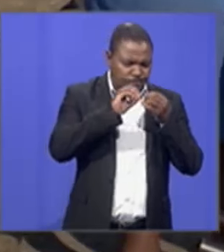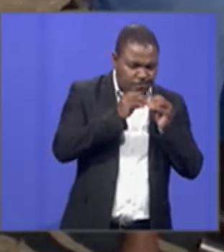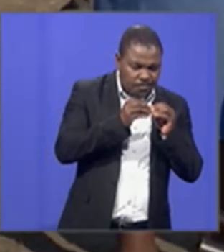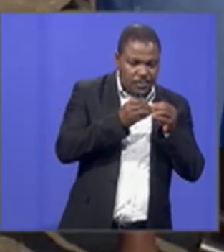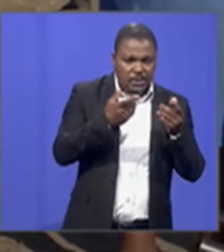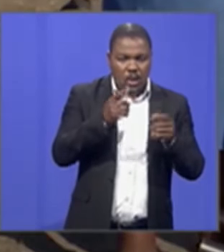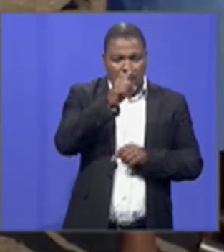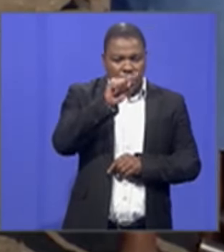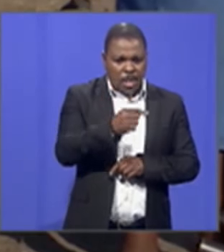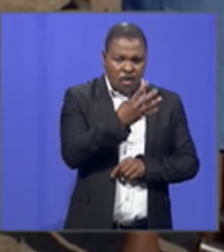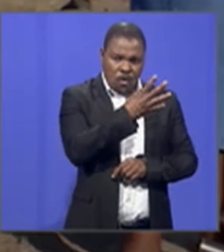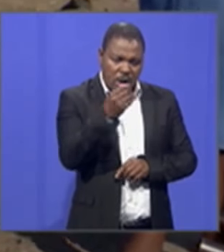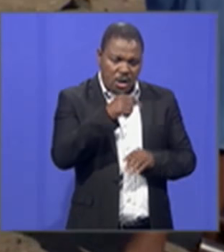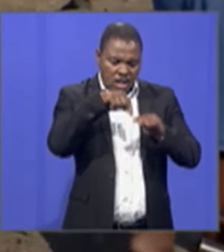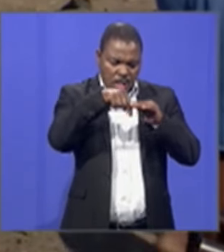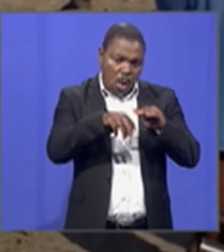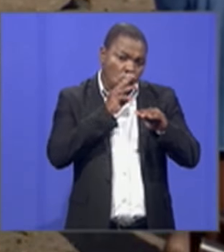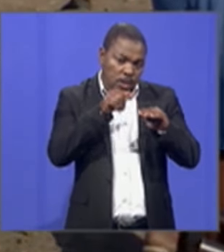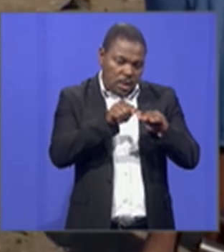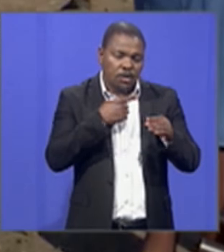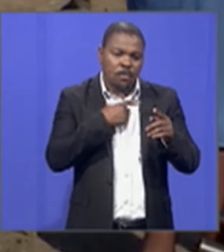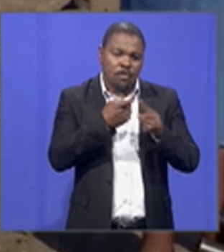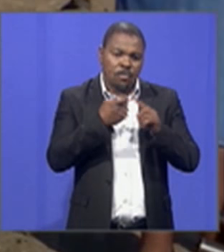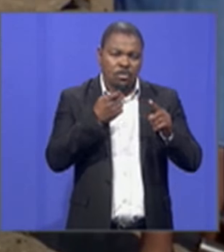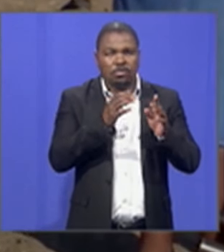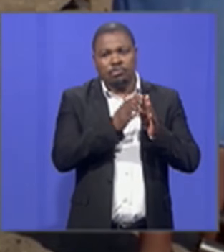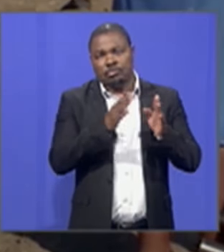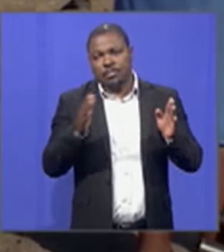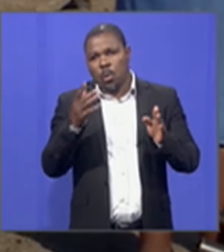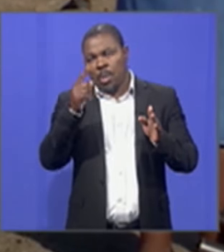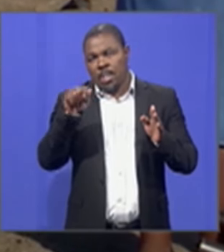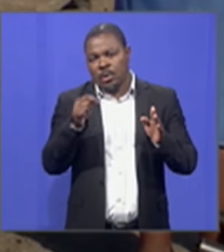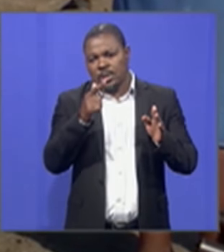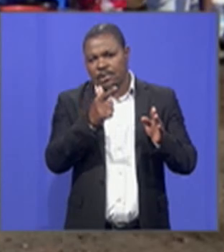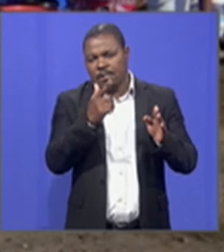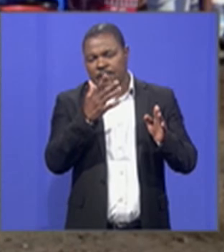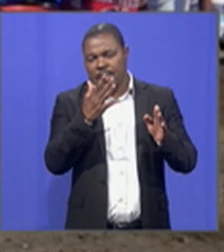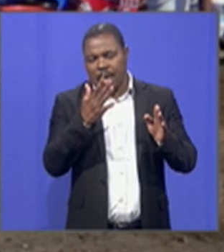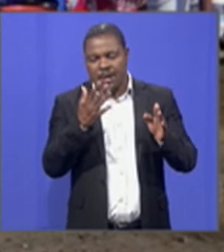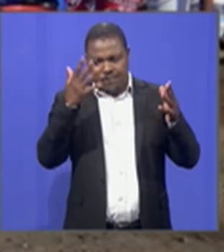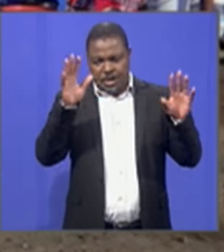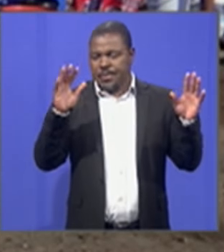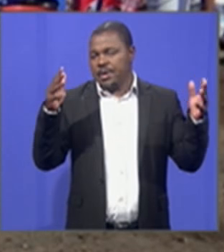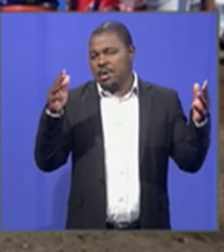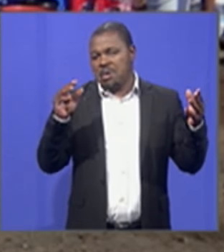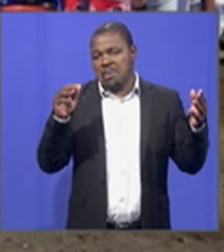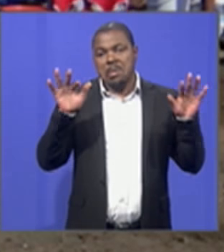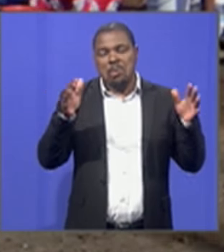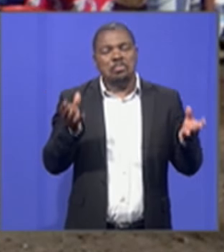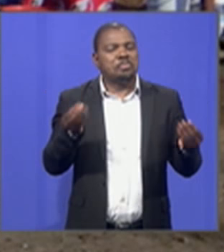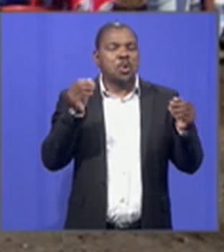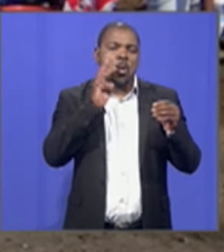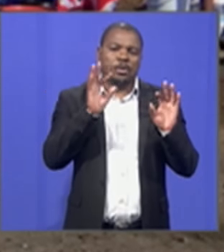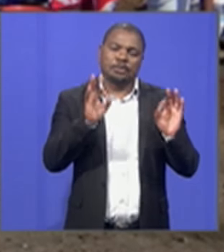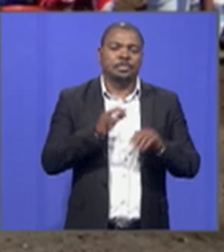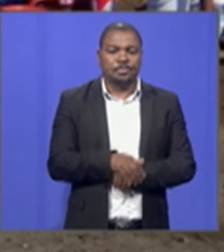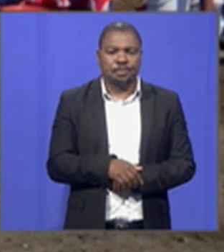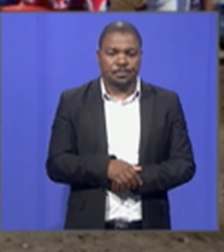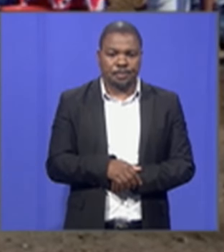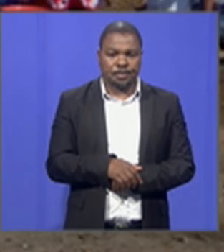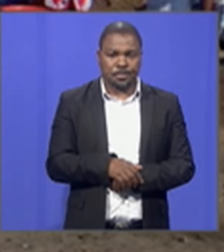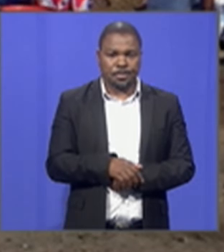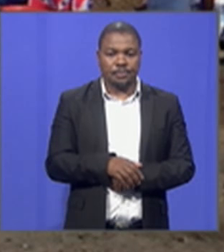lekana 1,400 go tšwa go tša go lekana 1,729 tše di re lokišitše batho ba rena ba kry-a metsi. Ebile re na